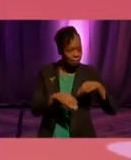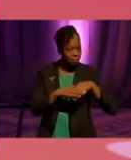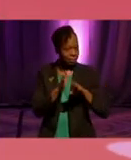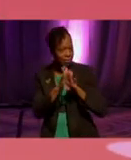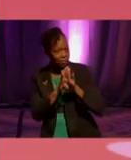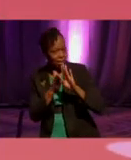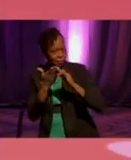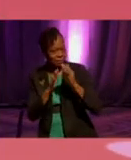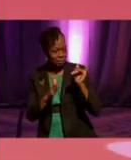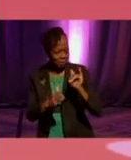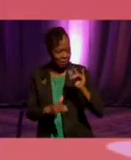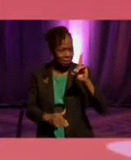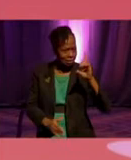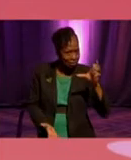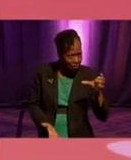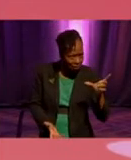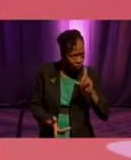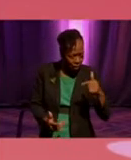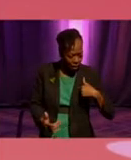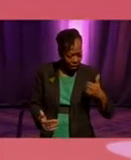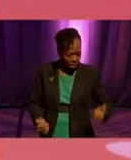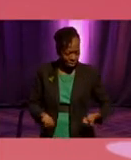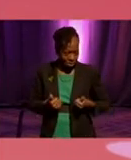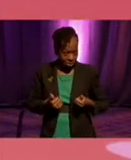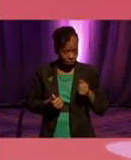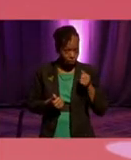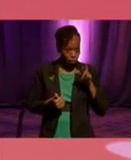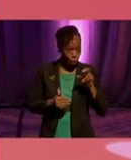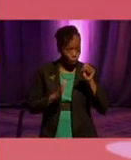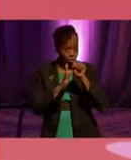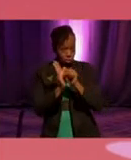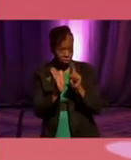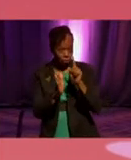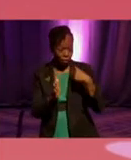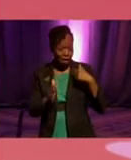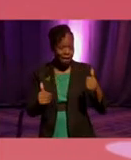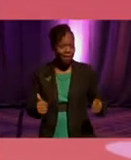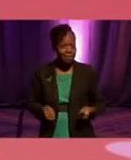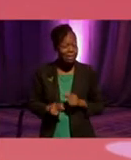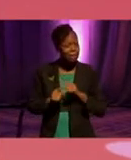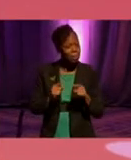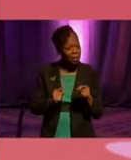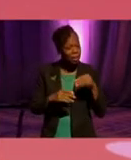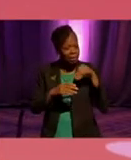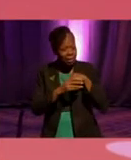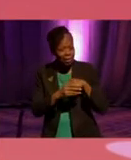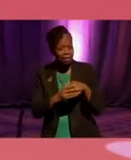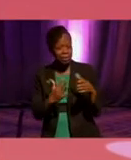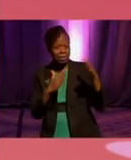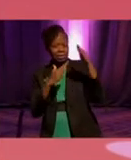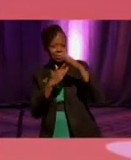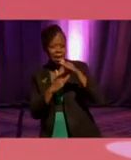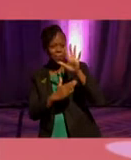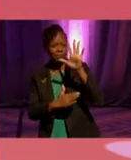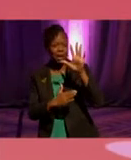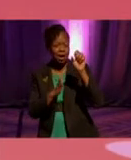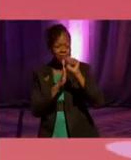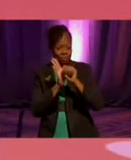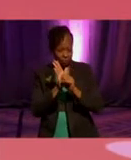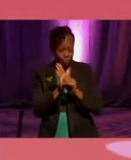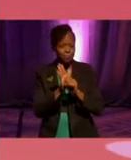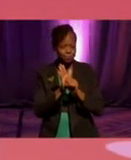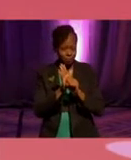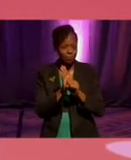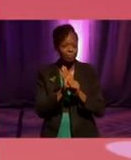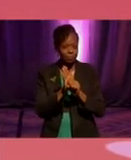I live or a state where I live. Well, within those top 5 states, certainly those,